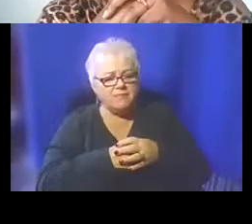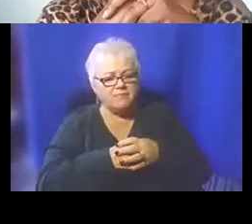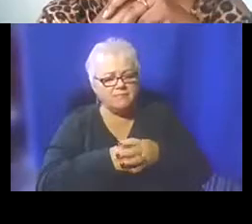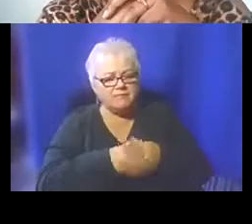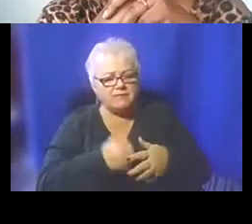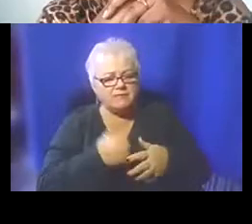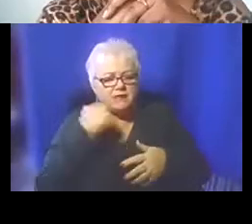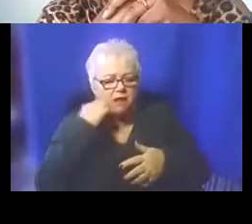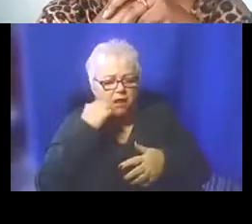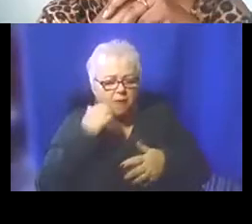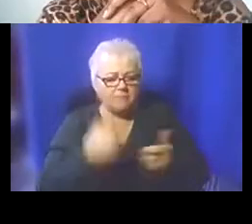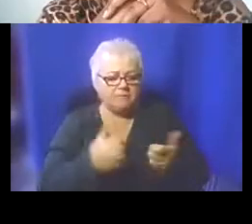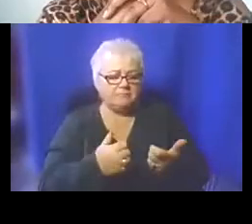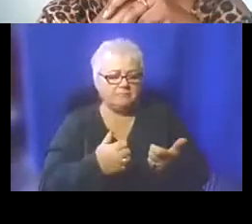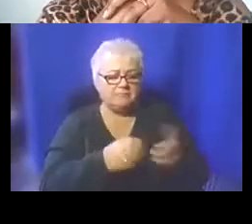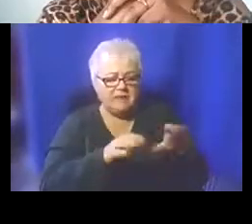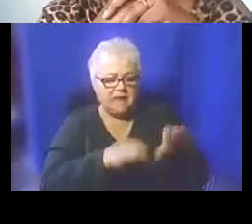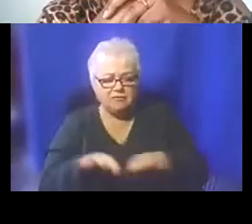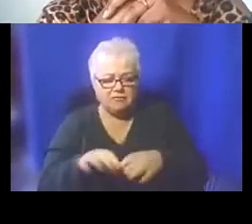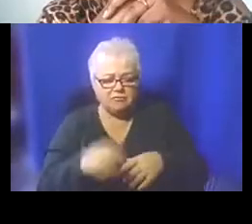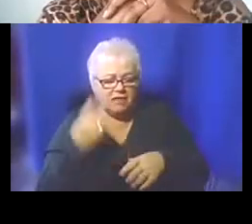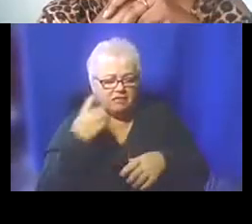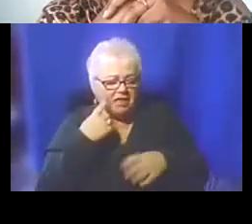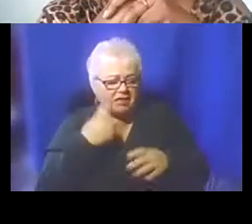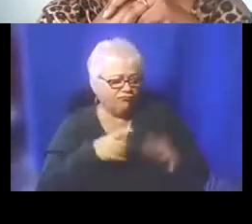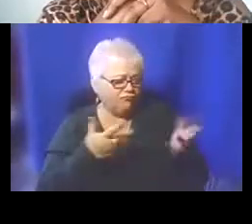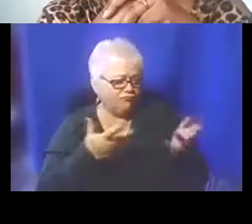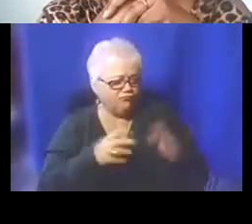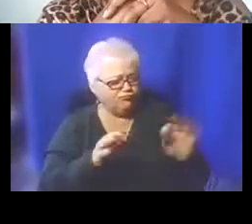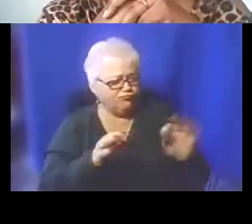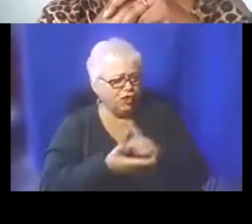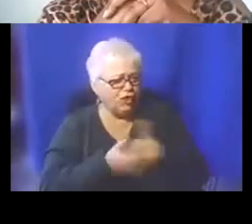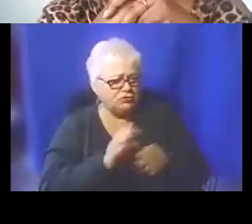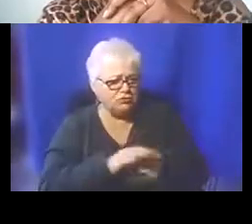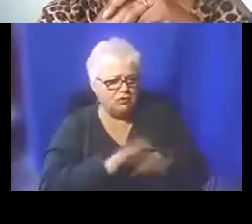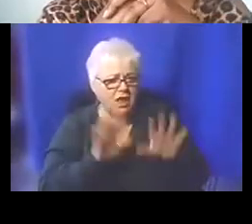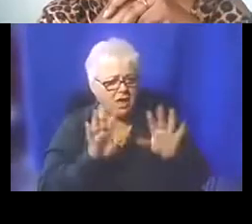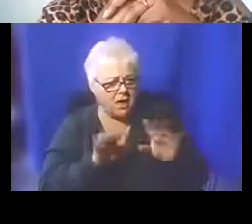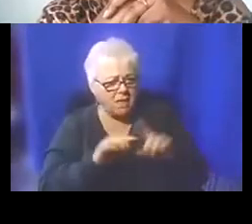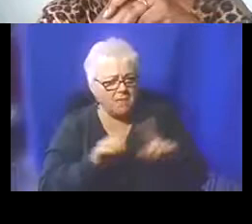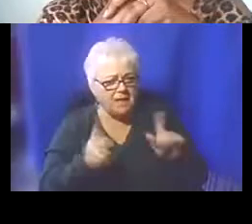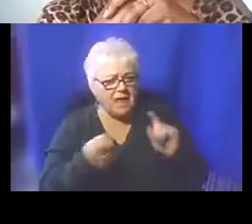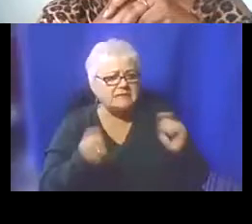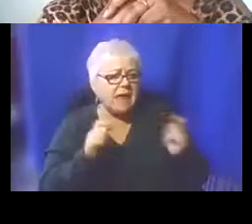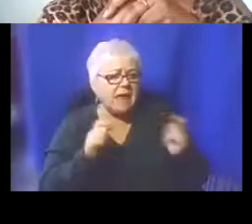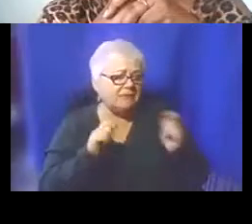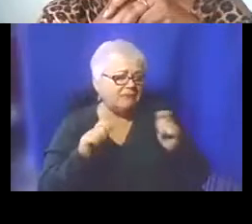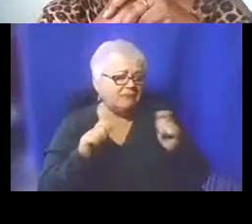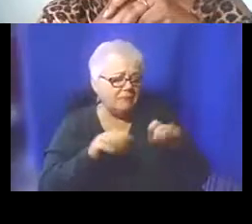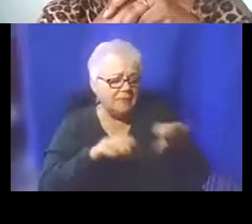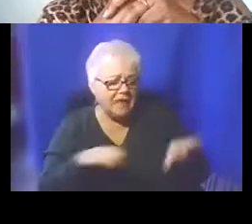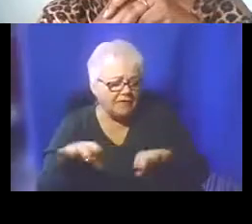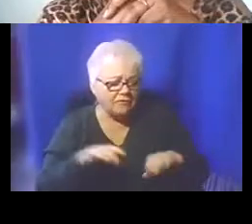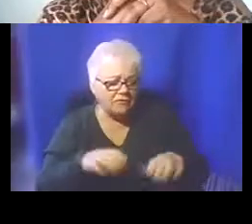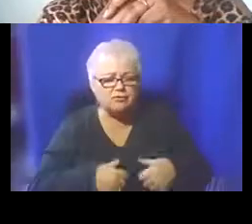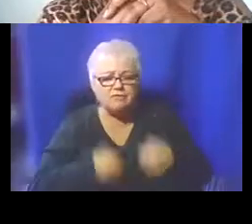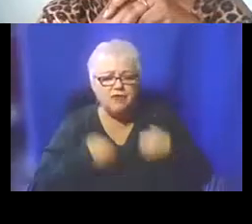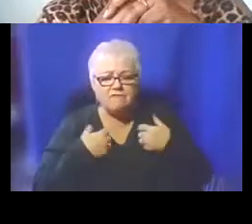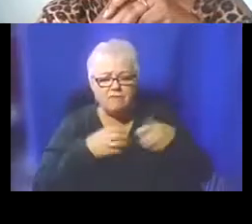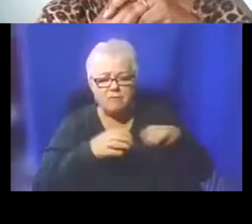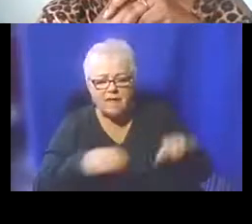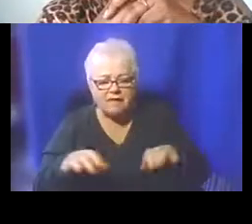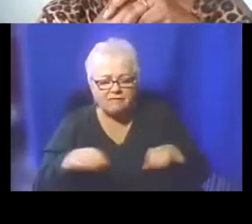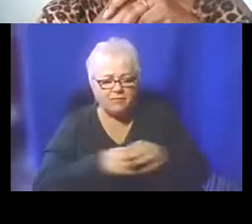that I took for granted as, well, cultural. There's adaptive behaviors, survival behaviors. Well, what are they? Let's just